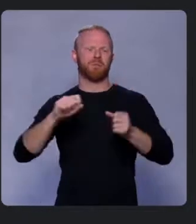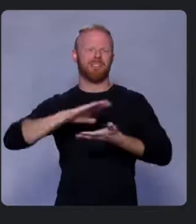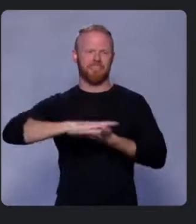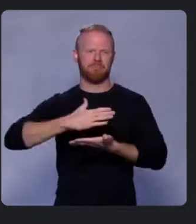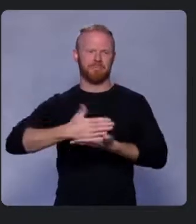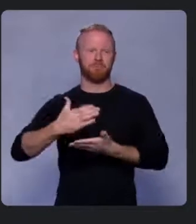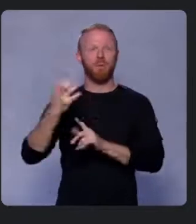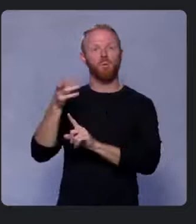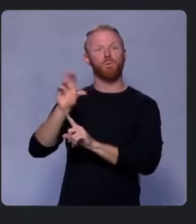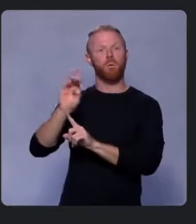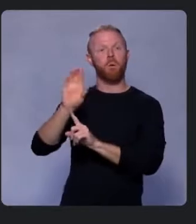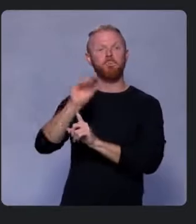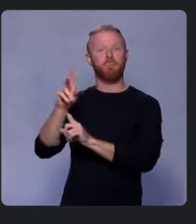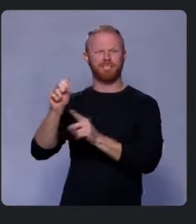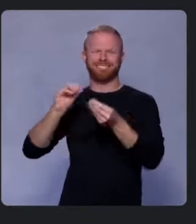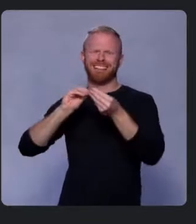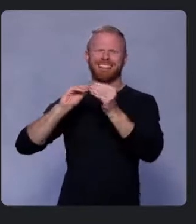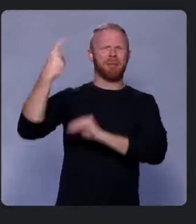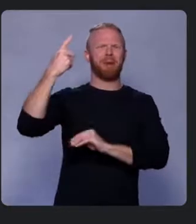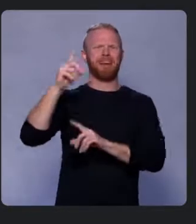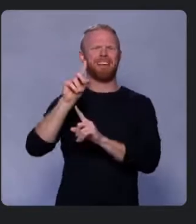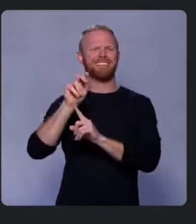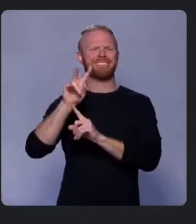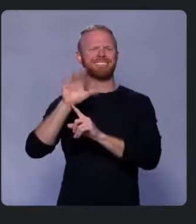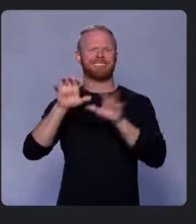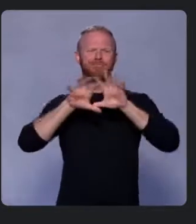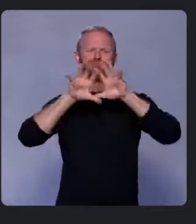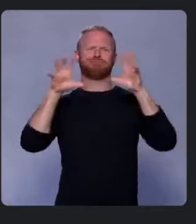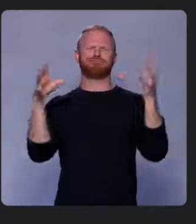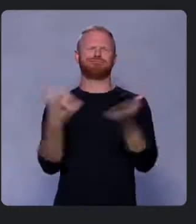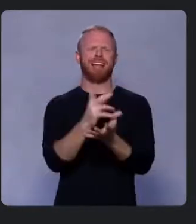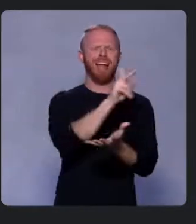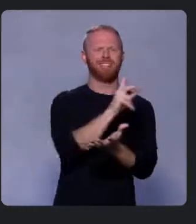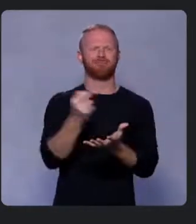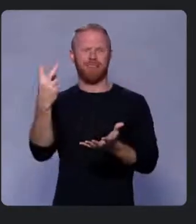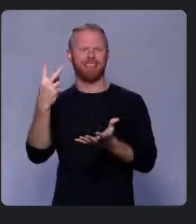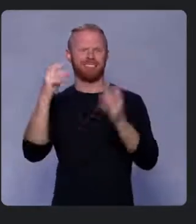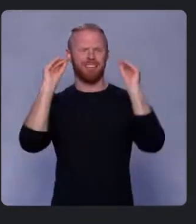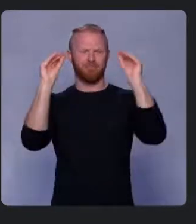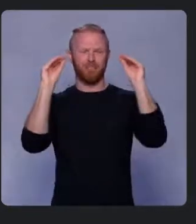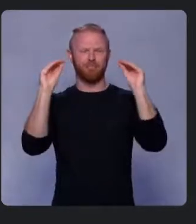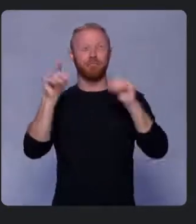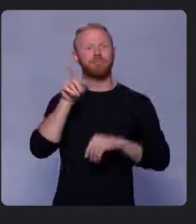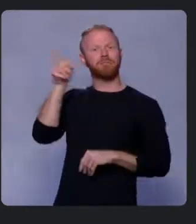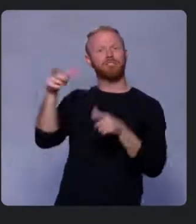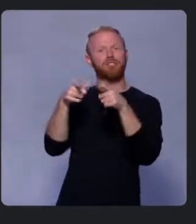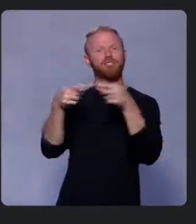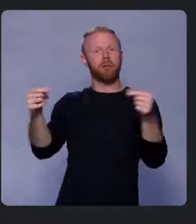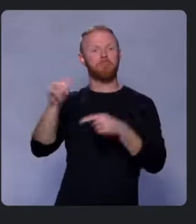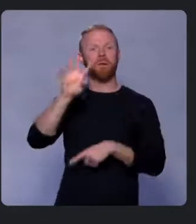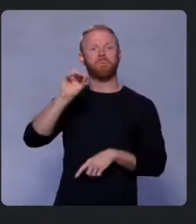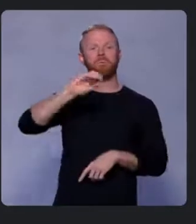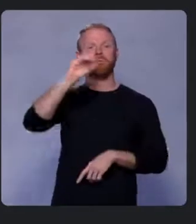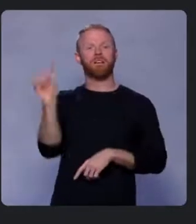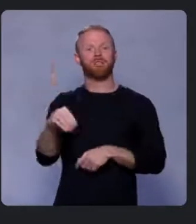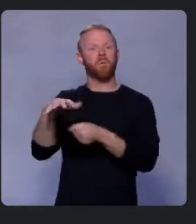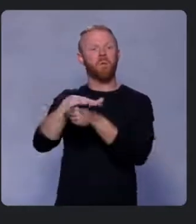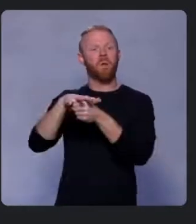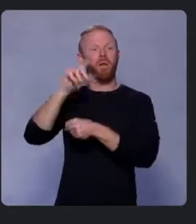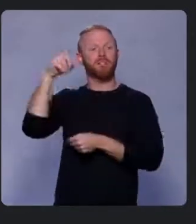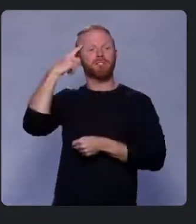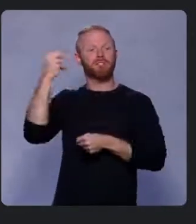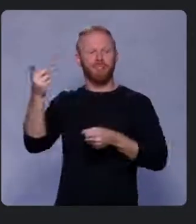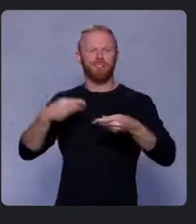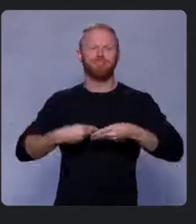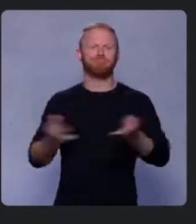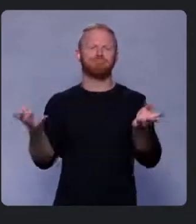the #1 device globally in K-12 education. In Japan, 40% of local governments